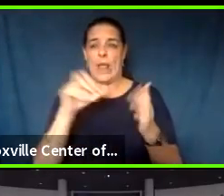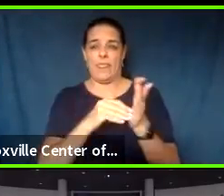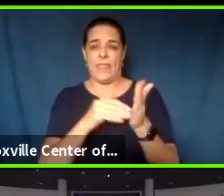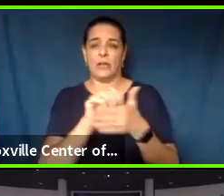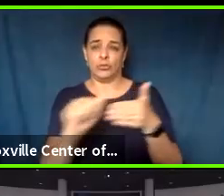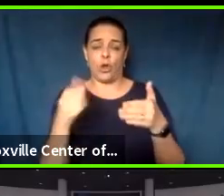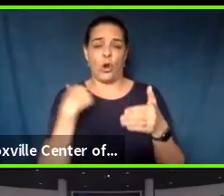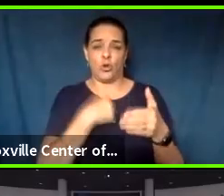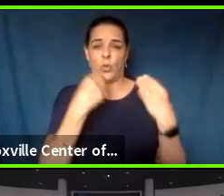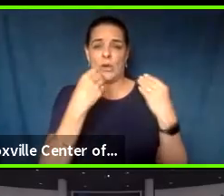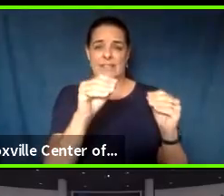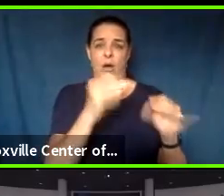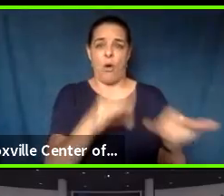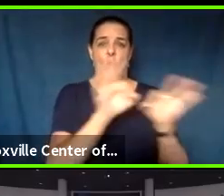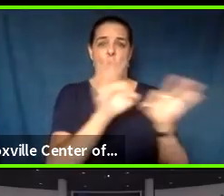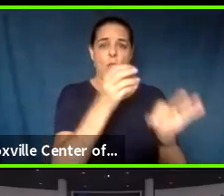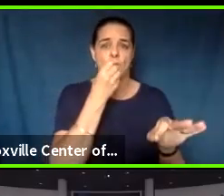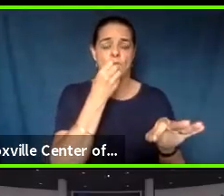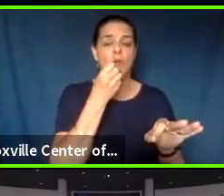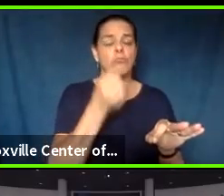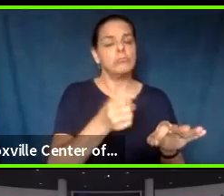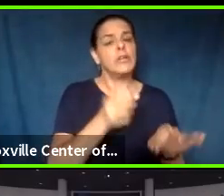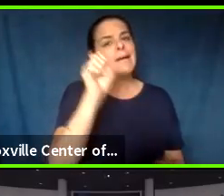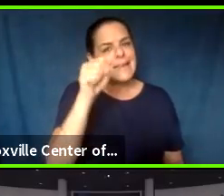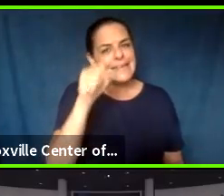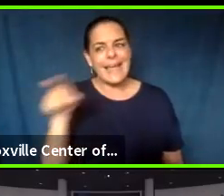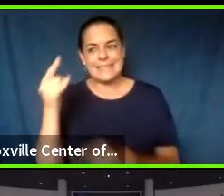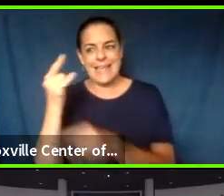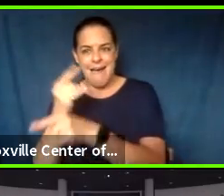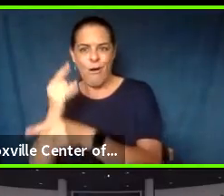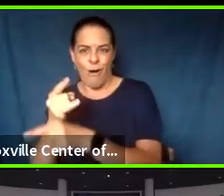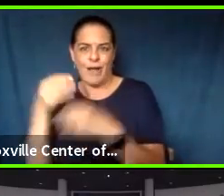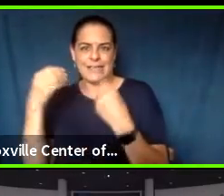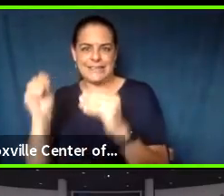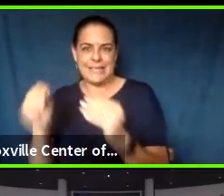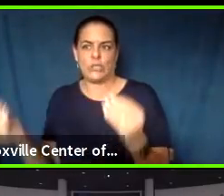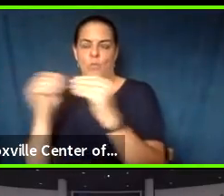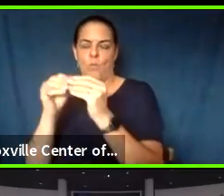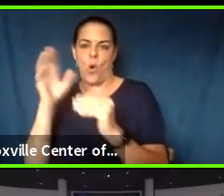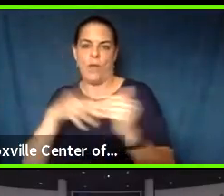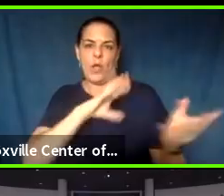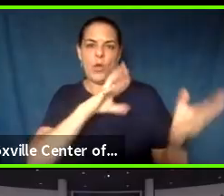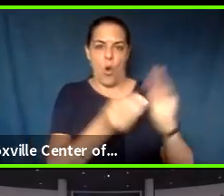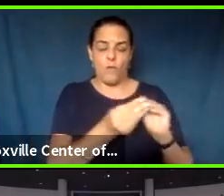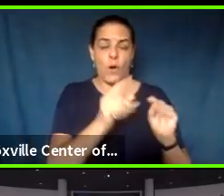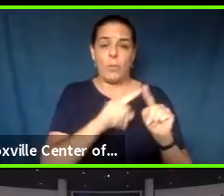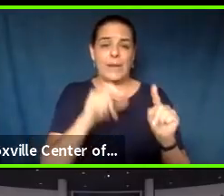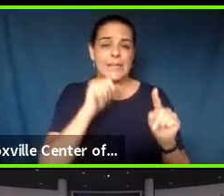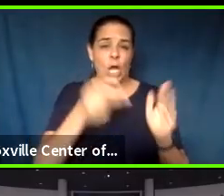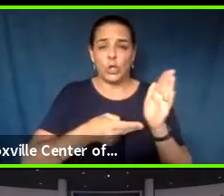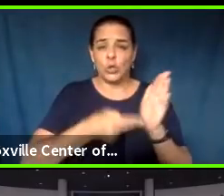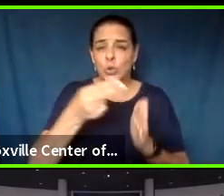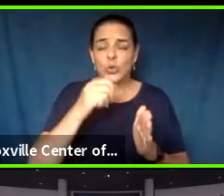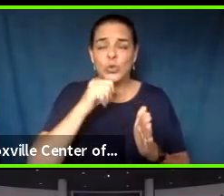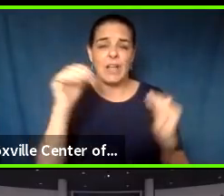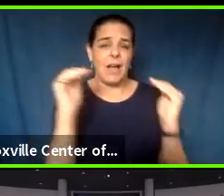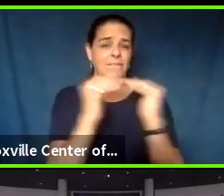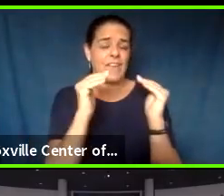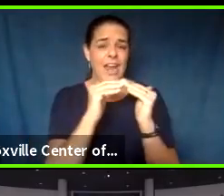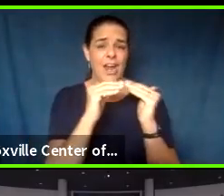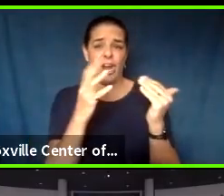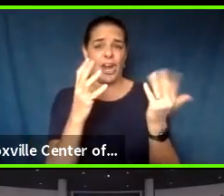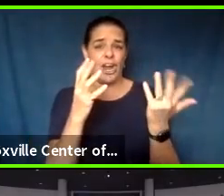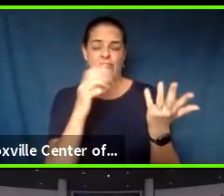true that our alcohol sales make up a larger percentage of our overall sales, it is not true fair, or just to define us as just the